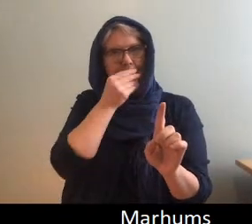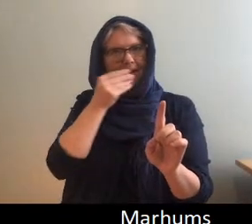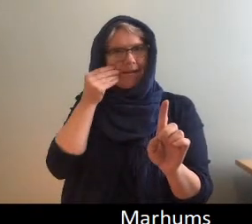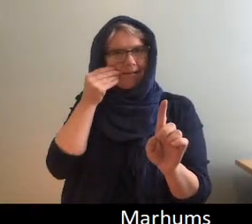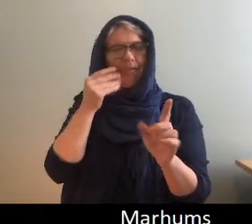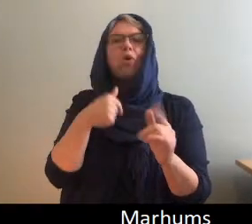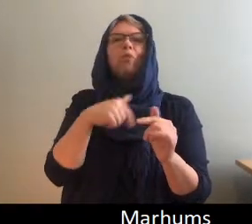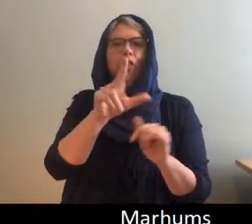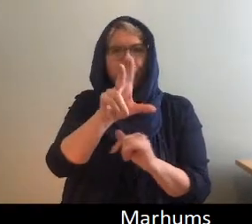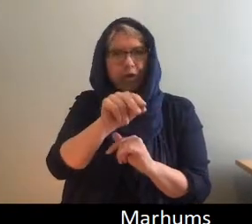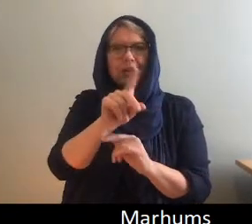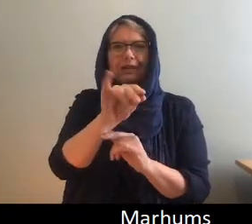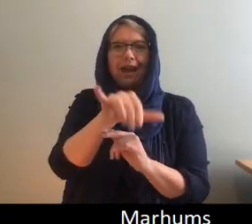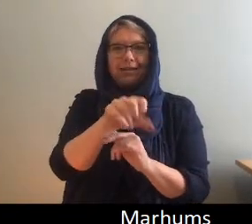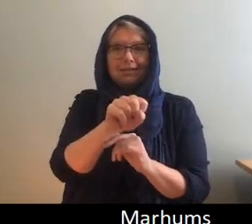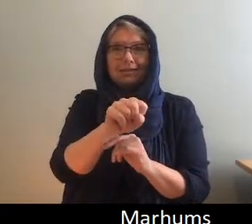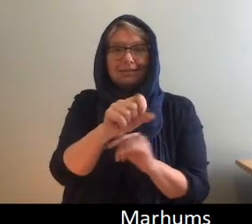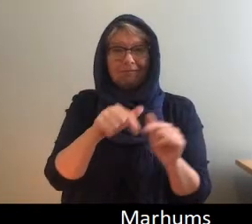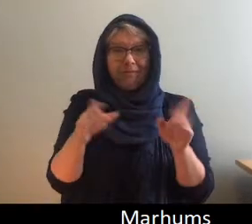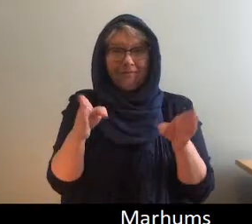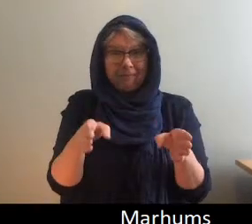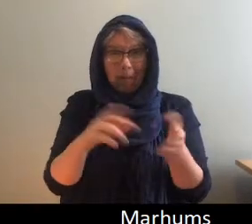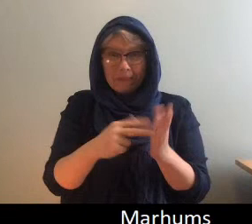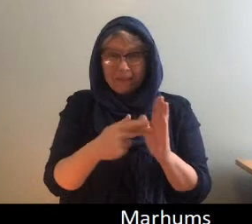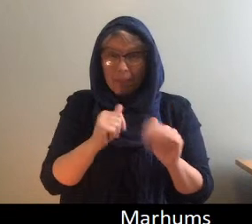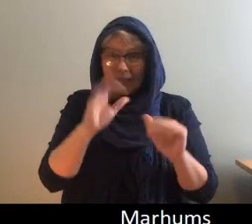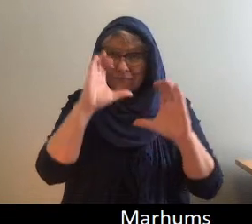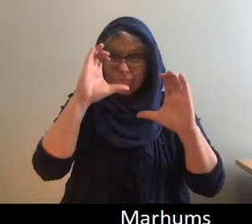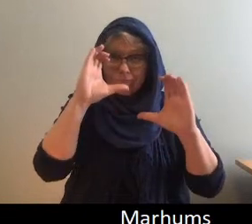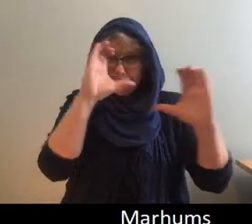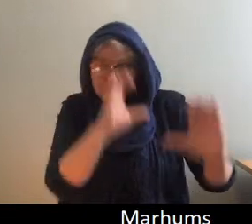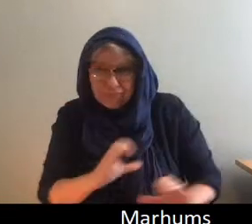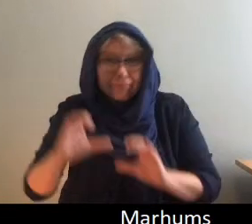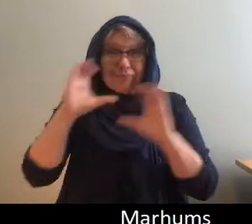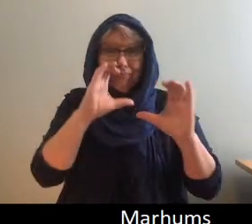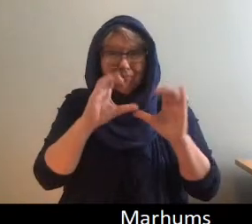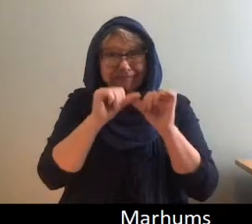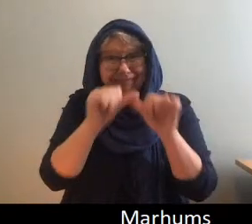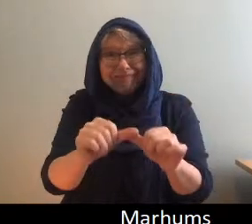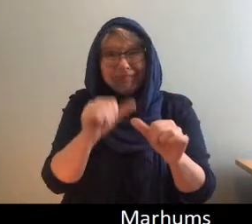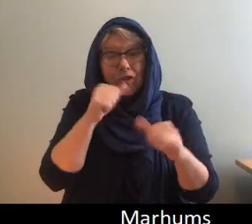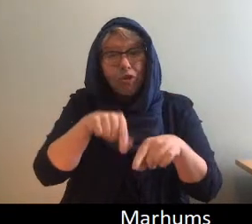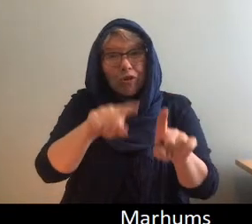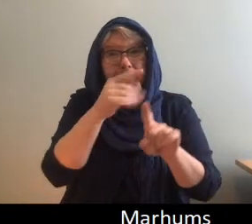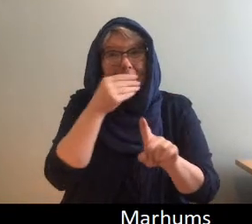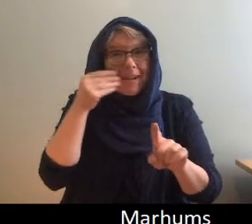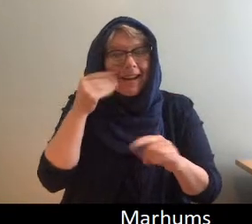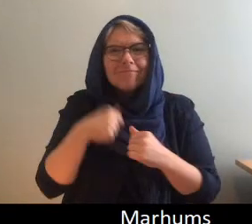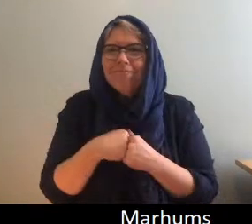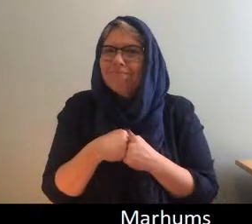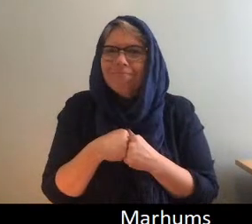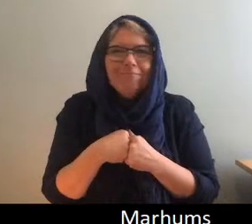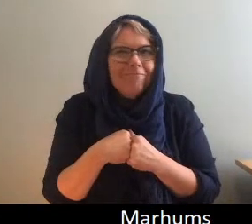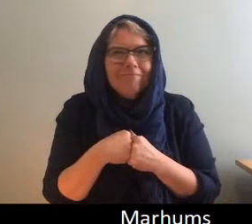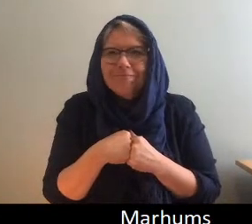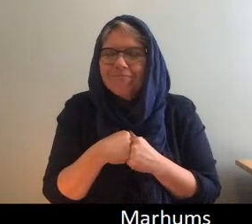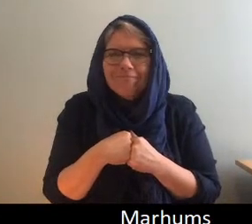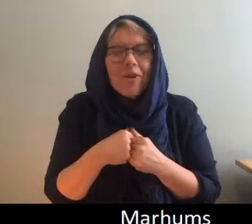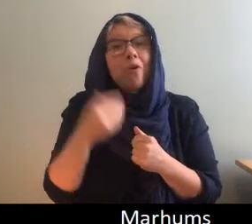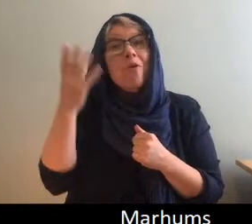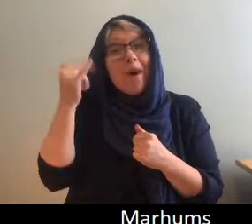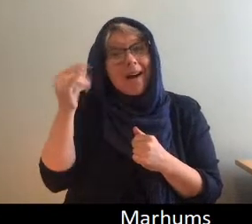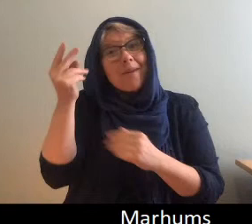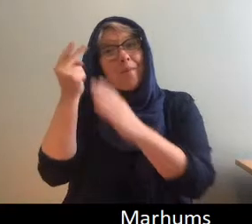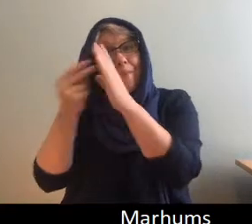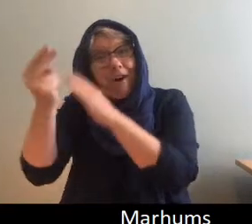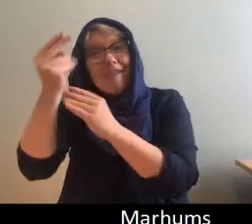in the last 10 nights of Holy Ramadan. Thank you, Ya Rasulullah. Thank you, Ya Allah.